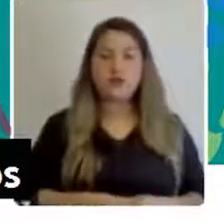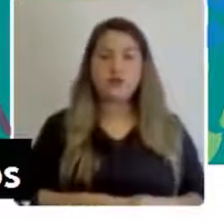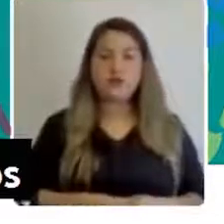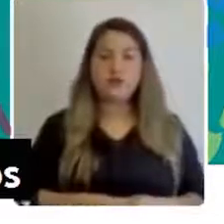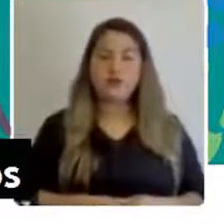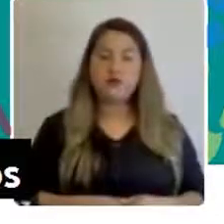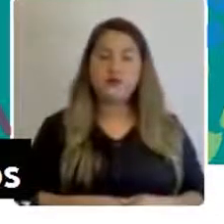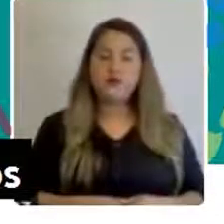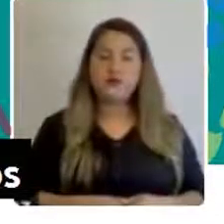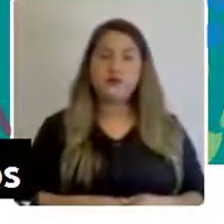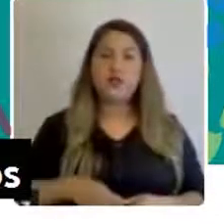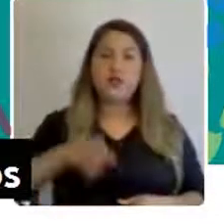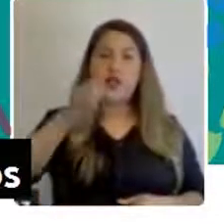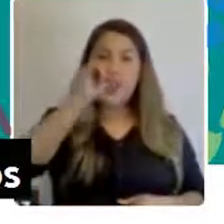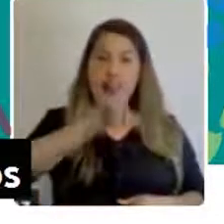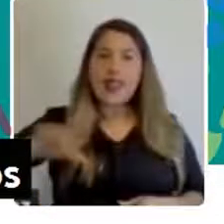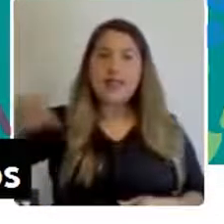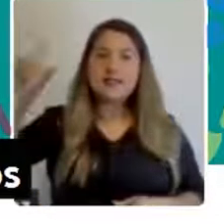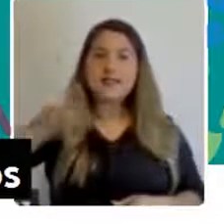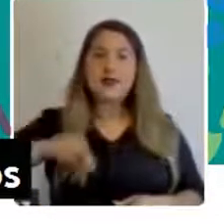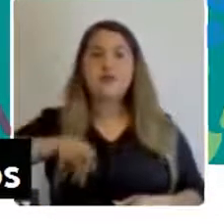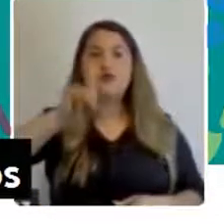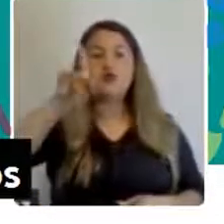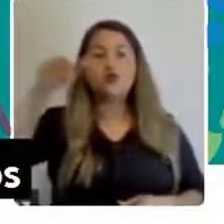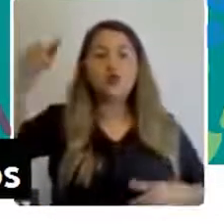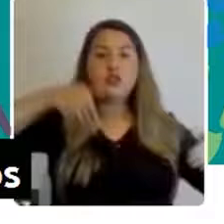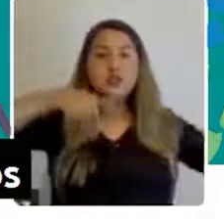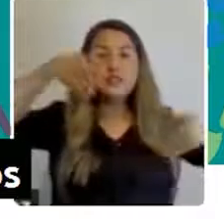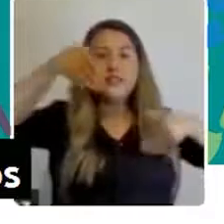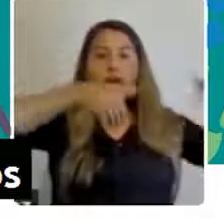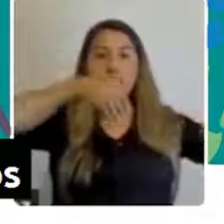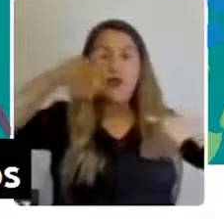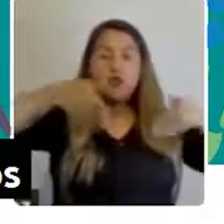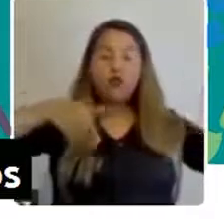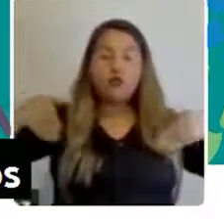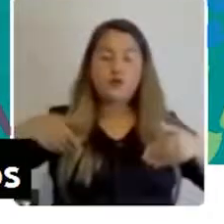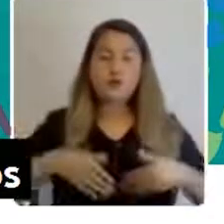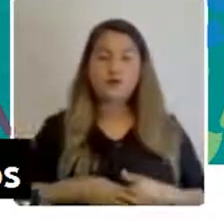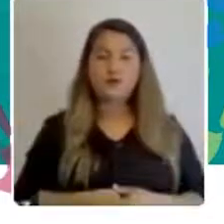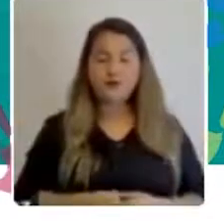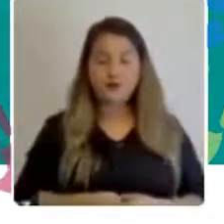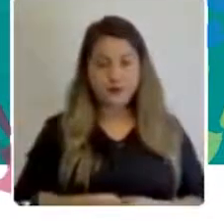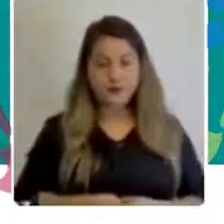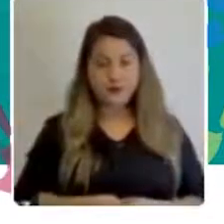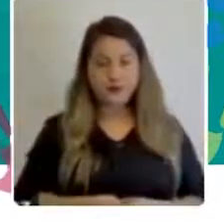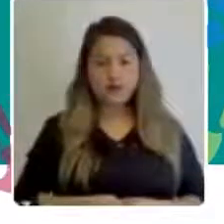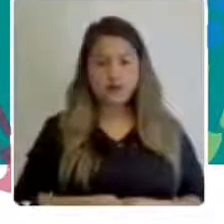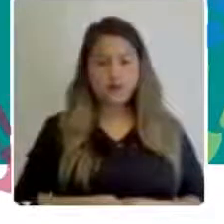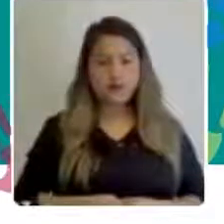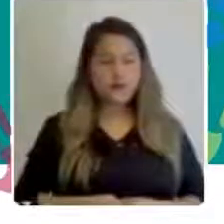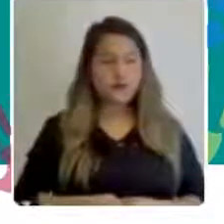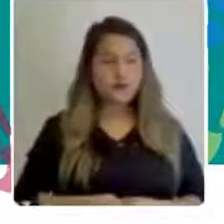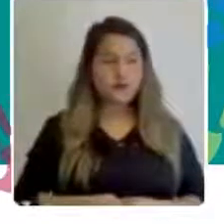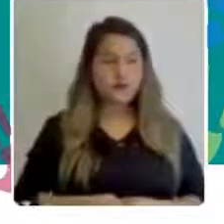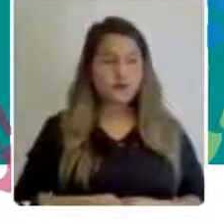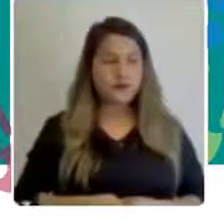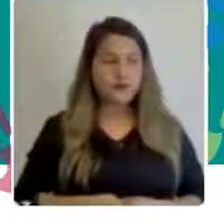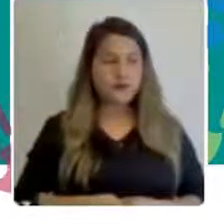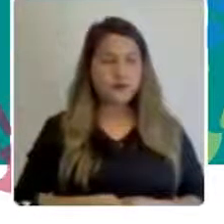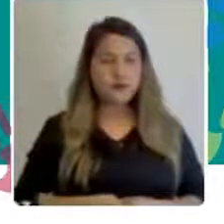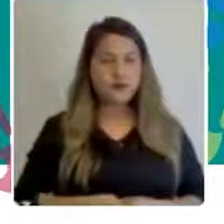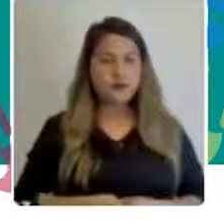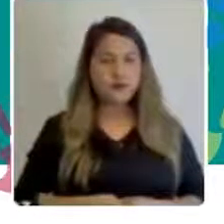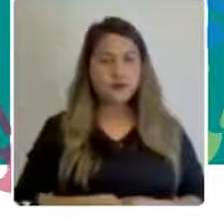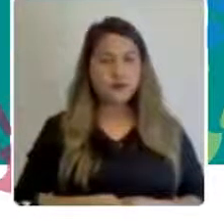each, altogether, we grouped 300 hospitals around Europe, 900 healthcare